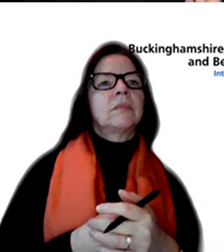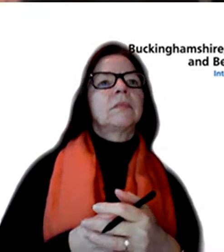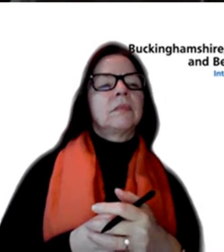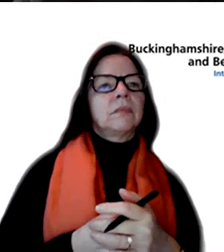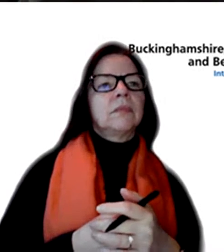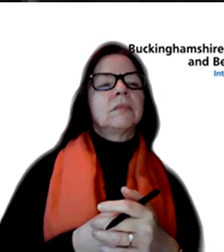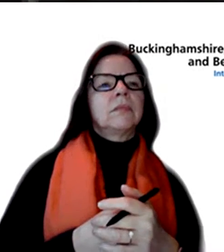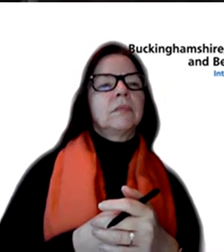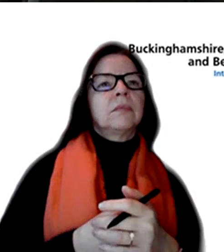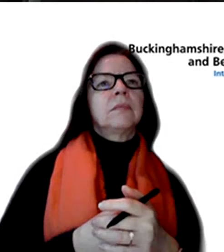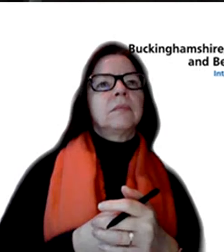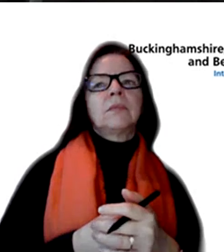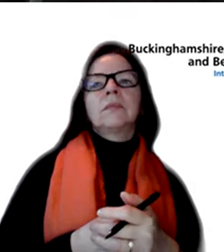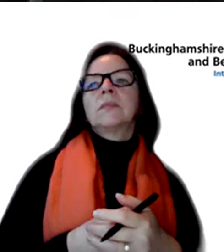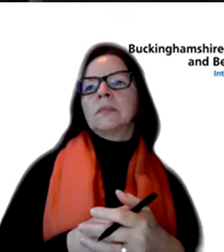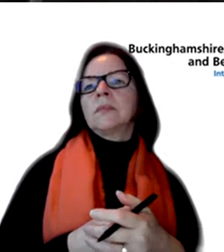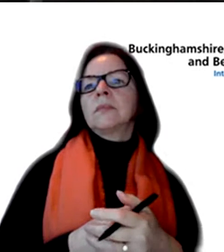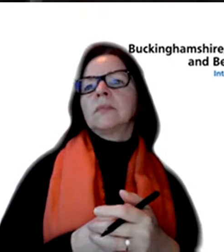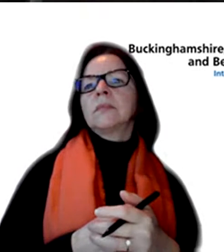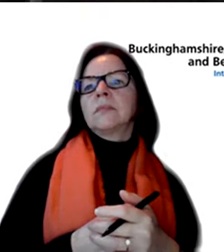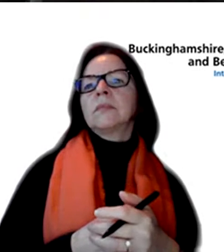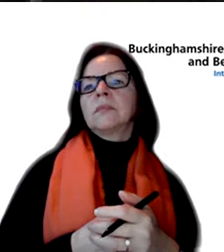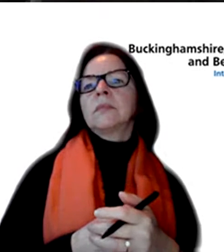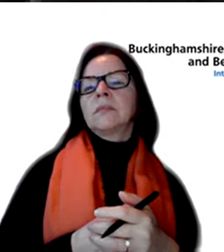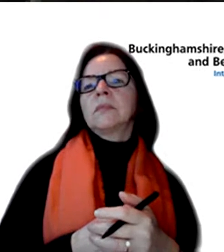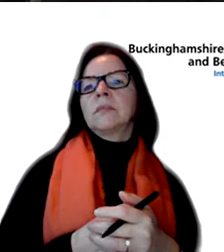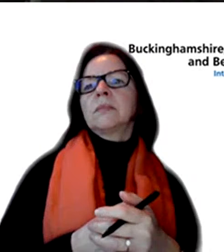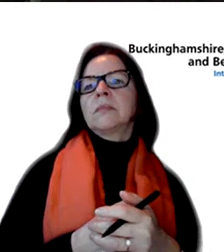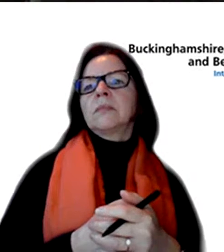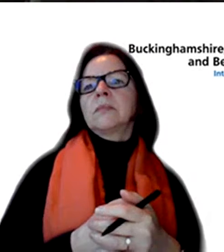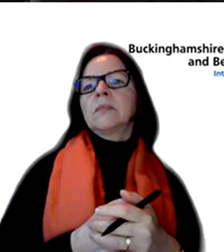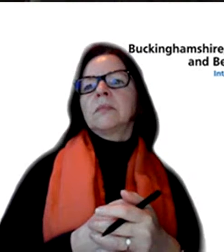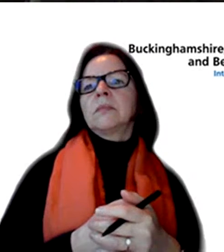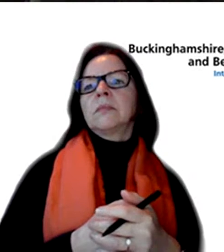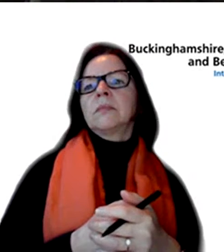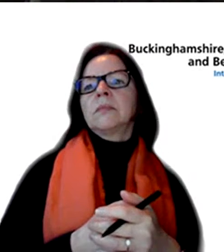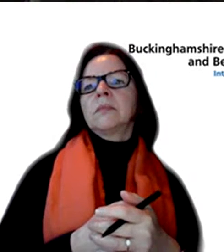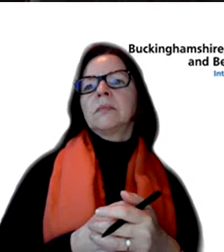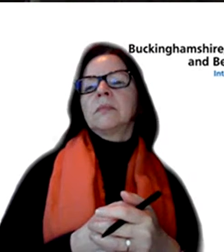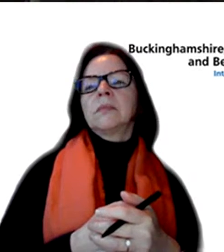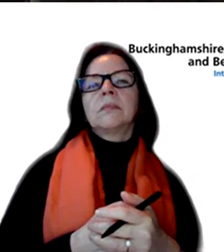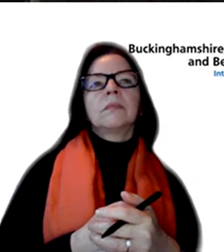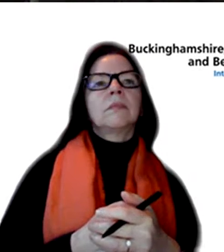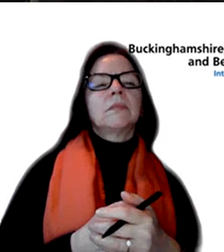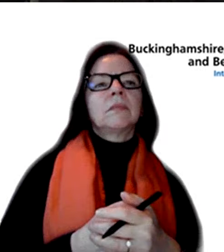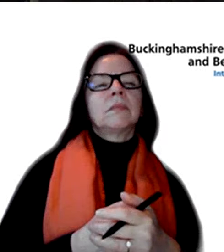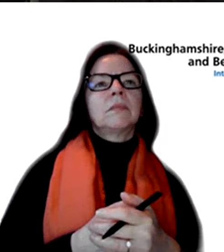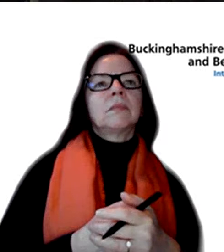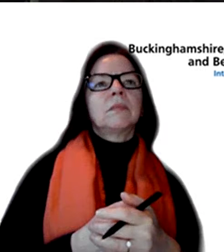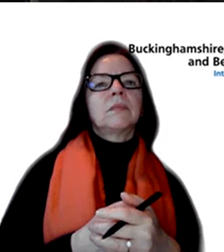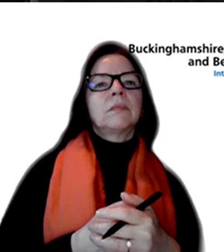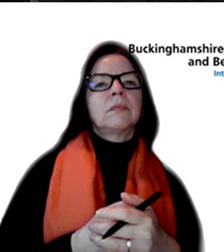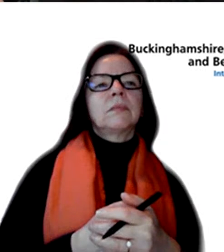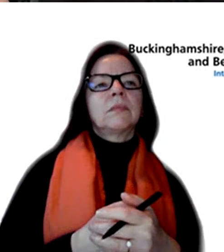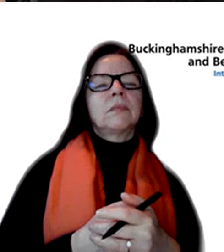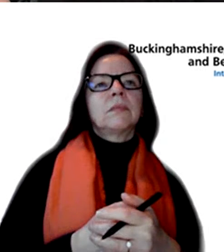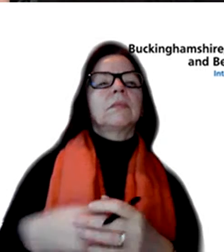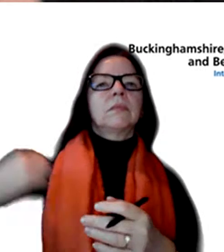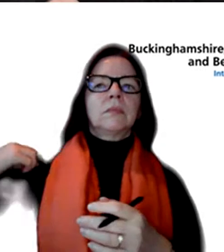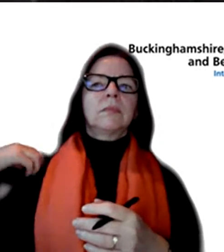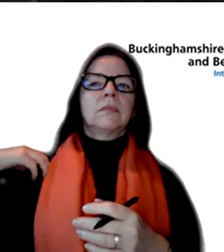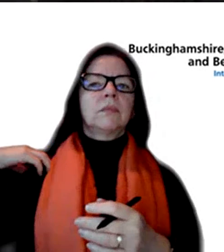plans already, I think that's probably what they mean is an implementation. Yeah, so we'll help and we'll